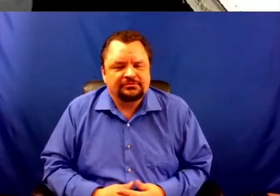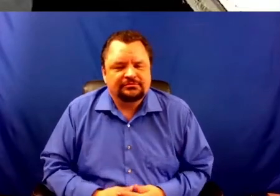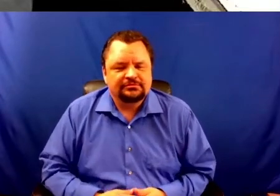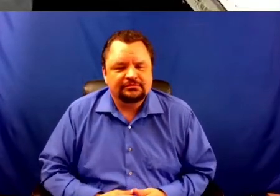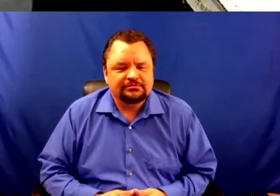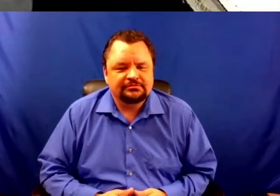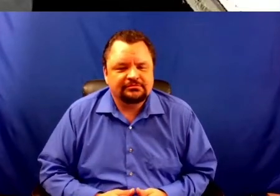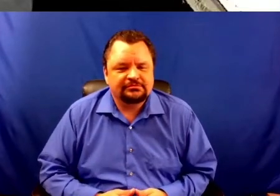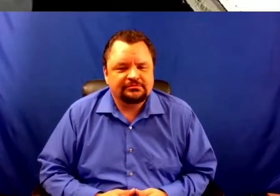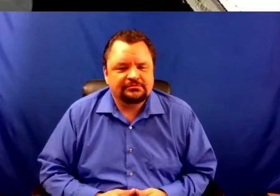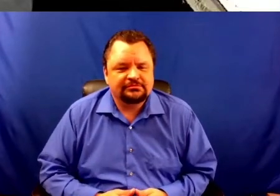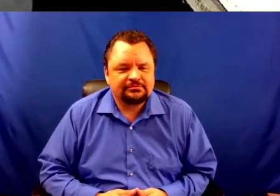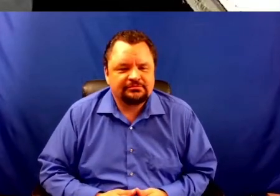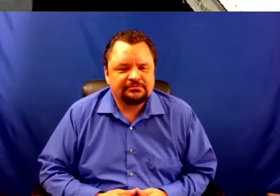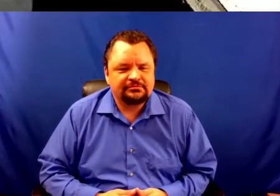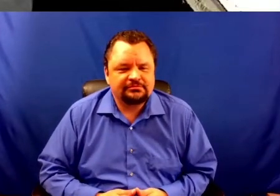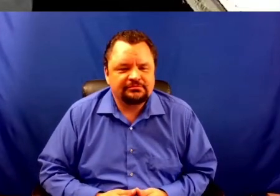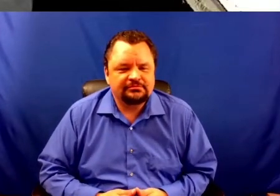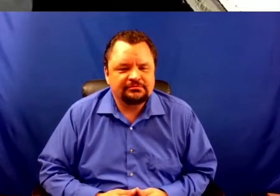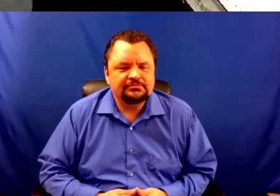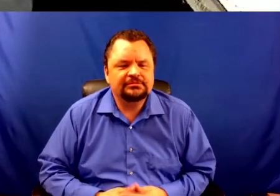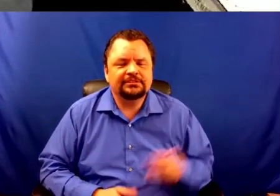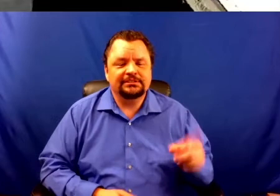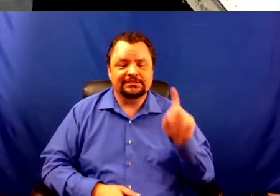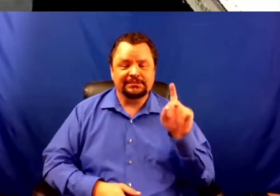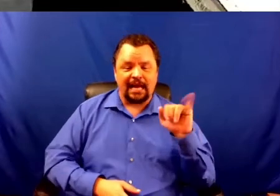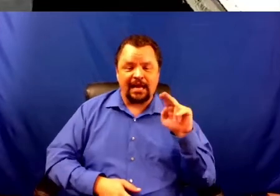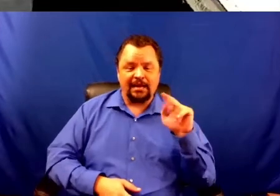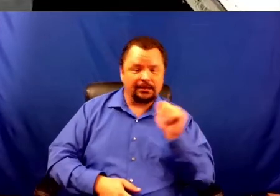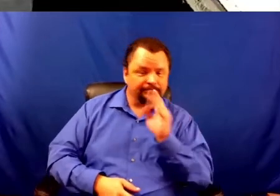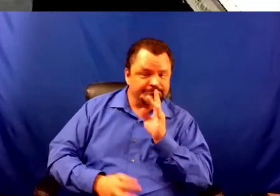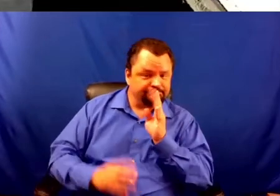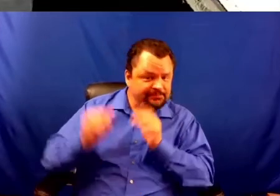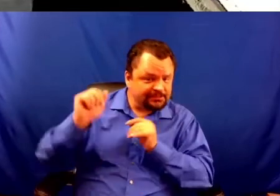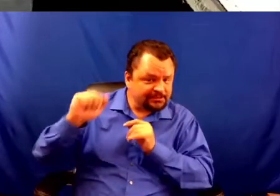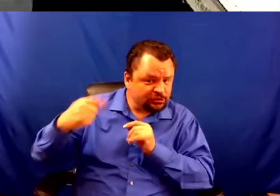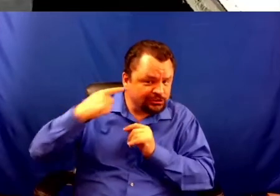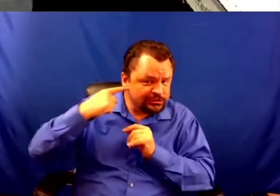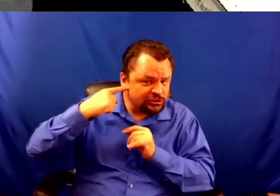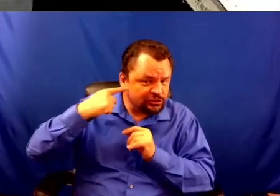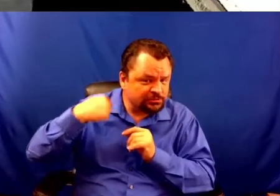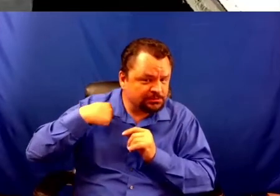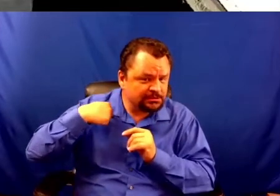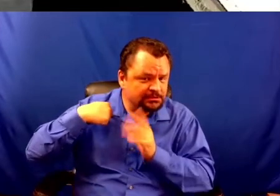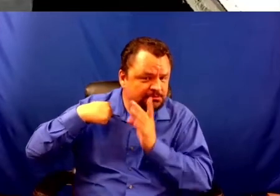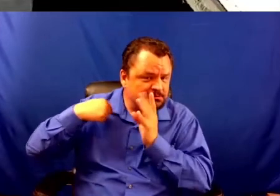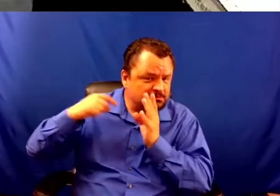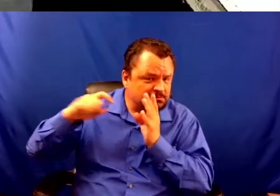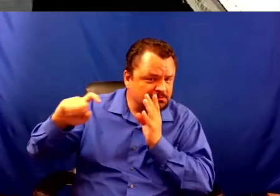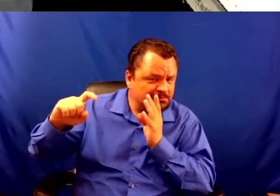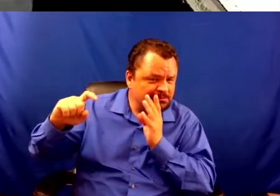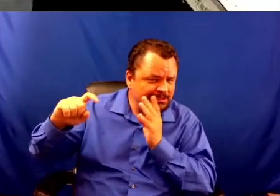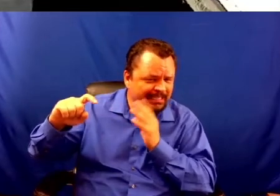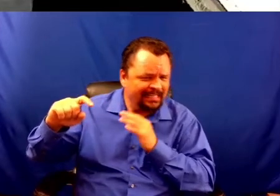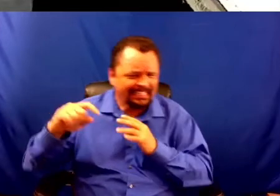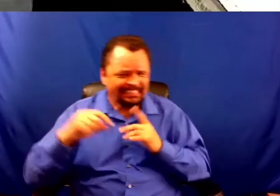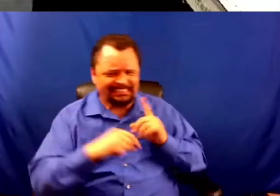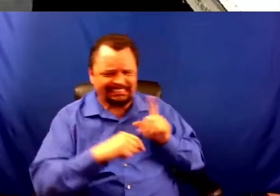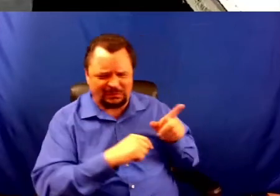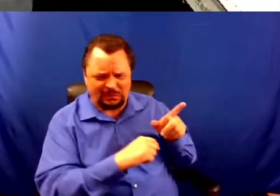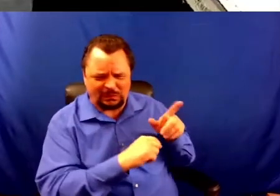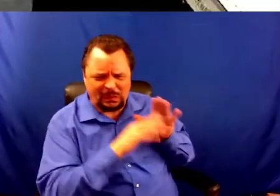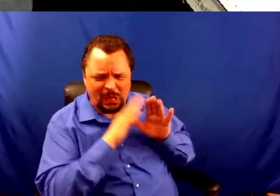Count to 10, Diana. Can you hear me now? Very little. Very,